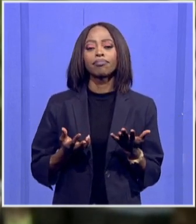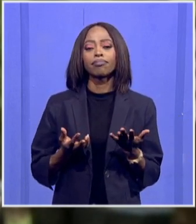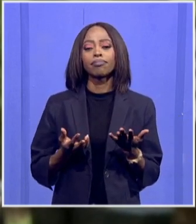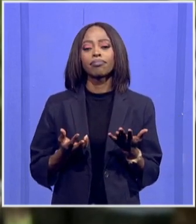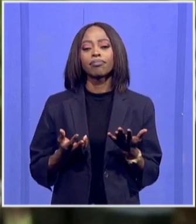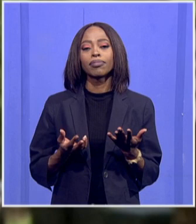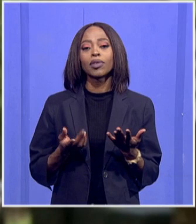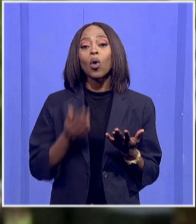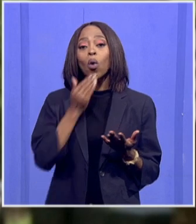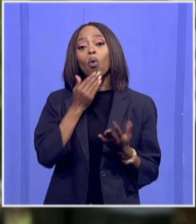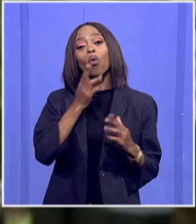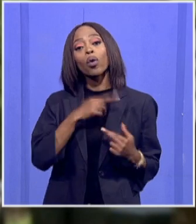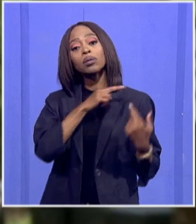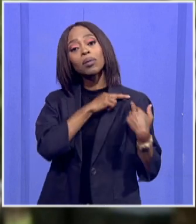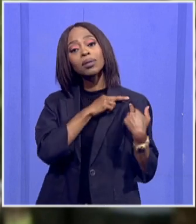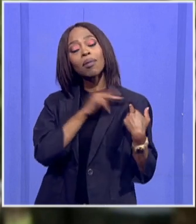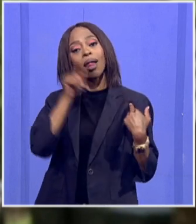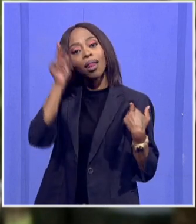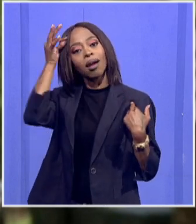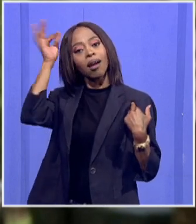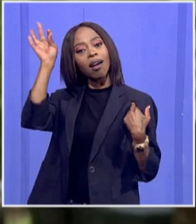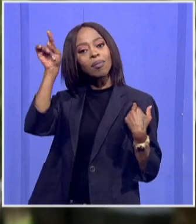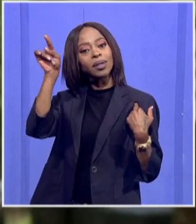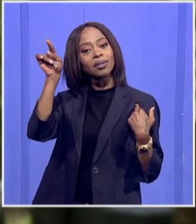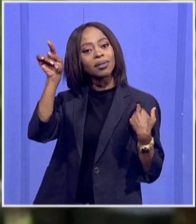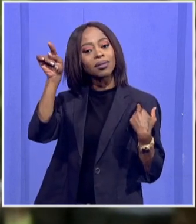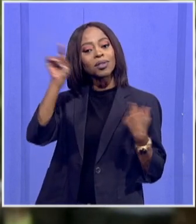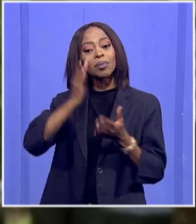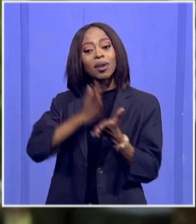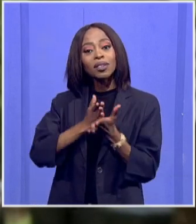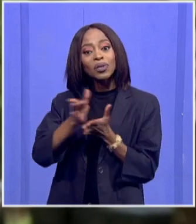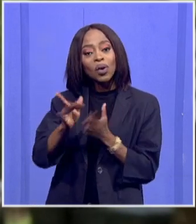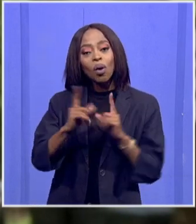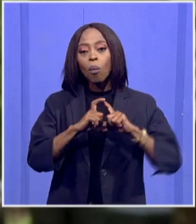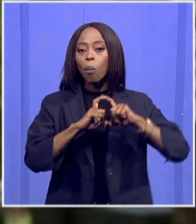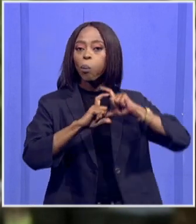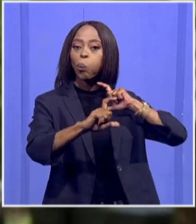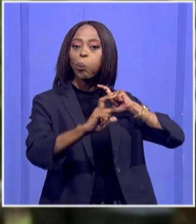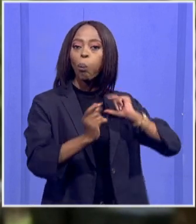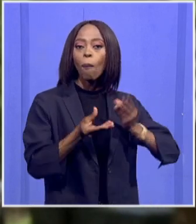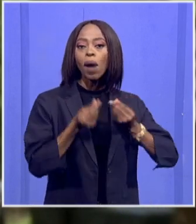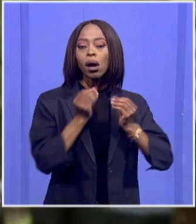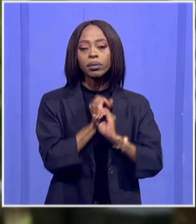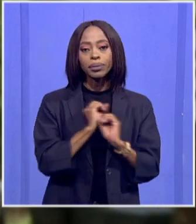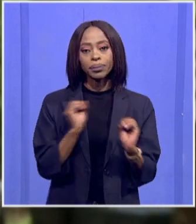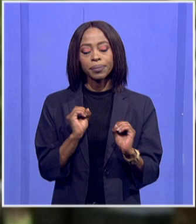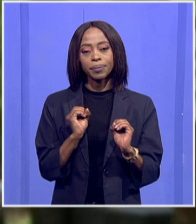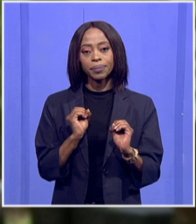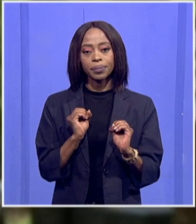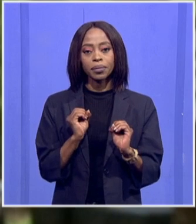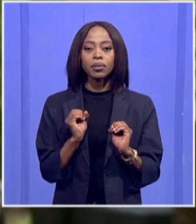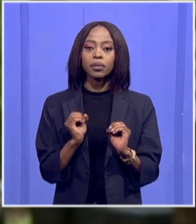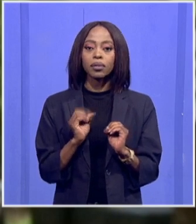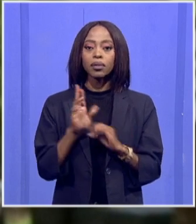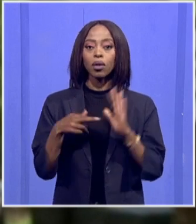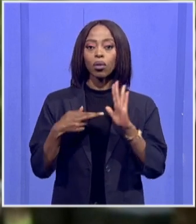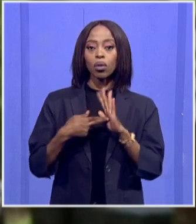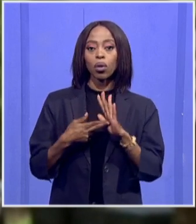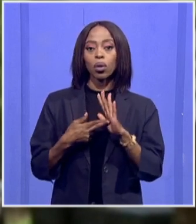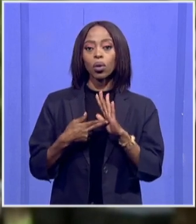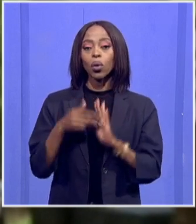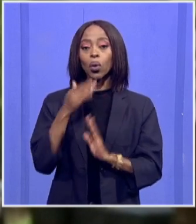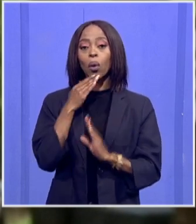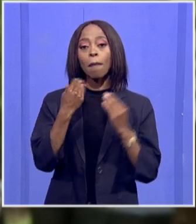directly by the South African government in ensuring that that container is not retrieved the role played by the